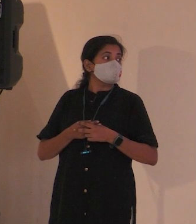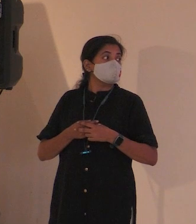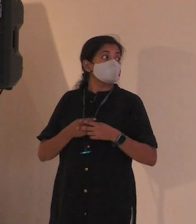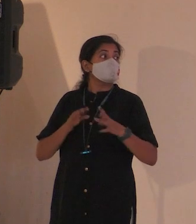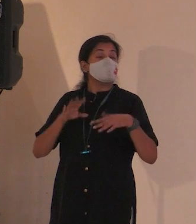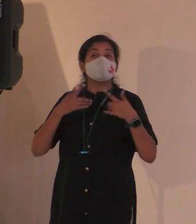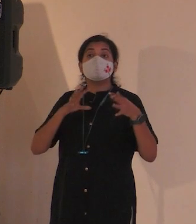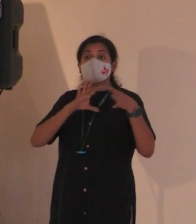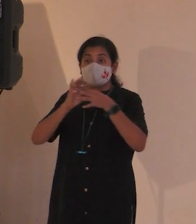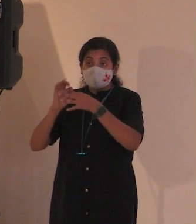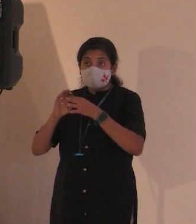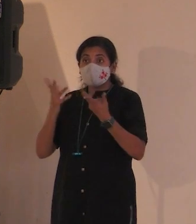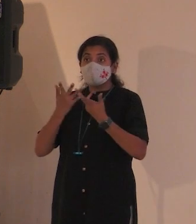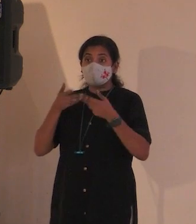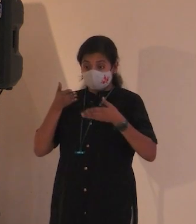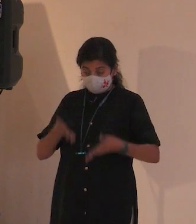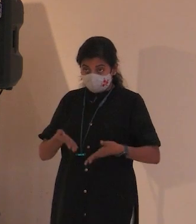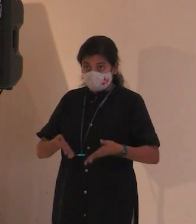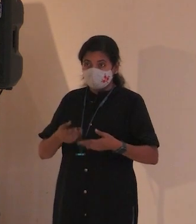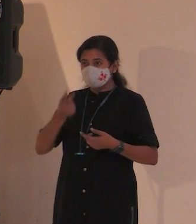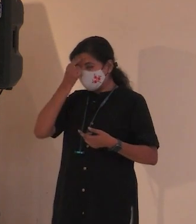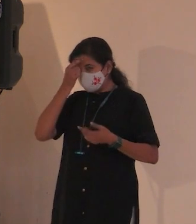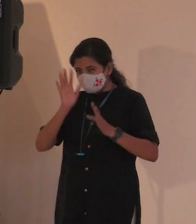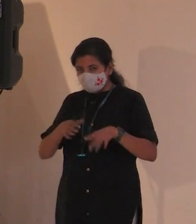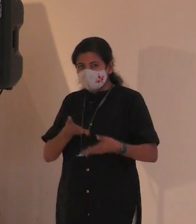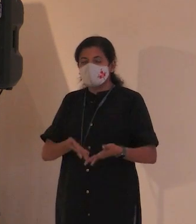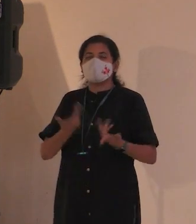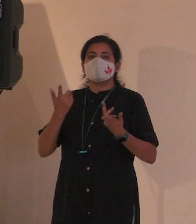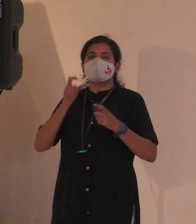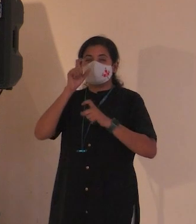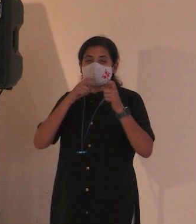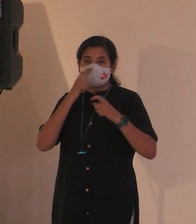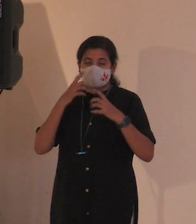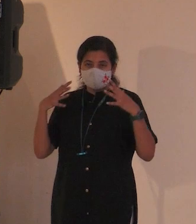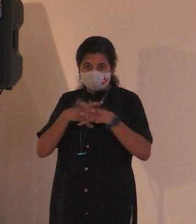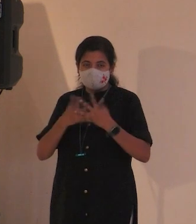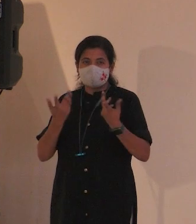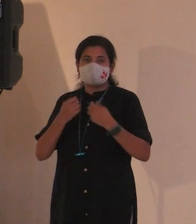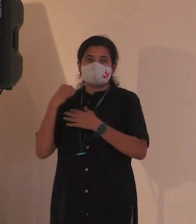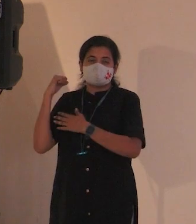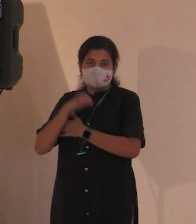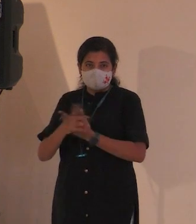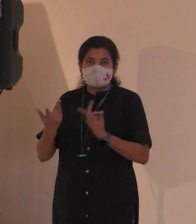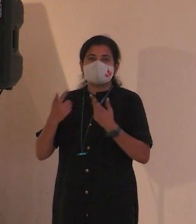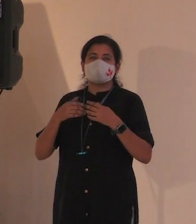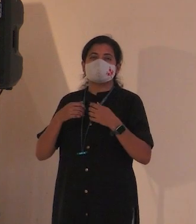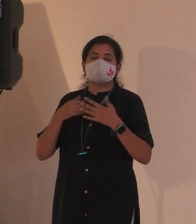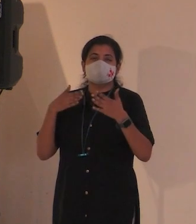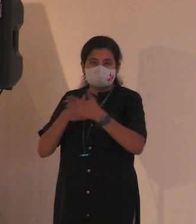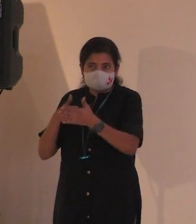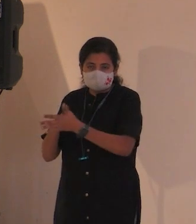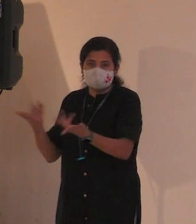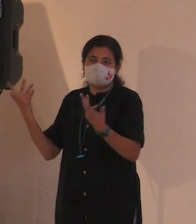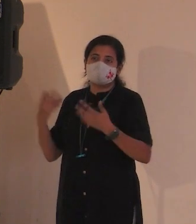how relevant these issues are even today, about women's labor, about the kind of challenges they go